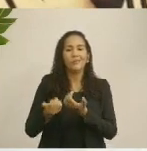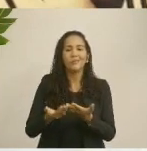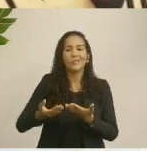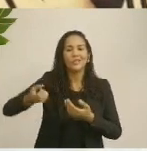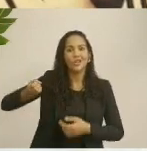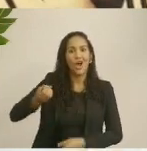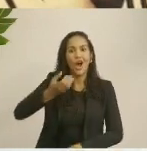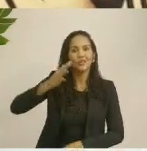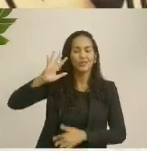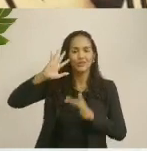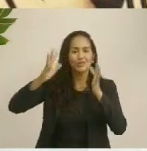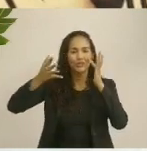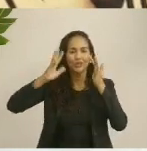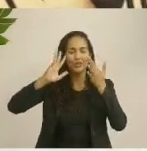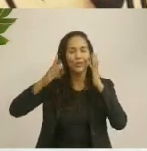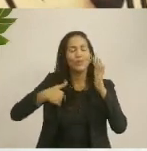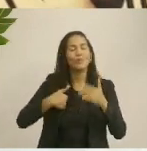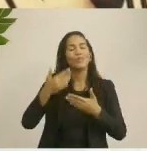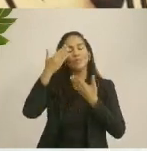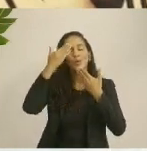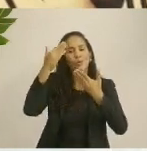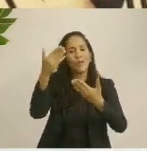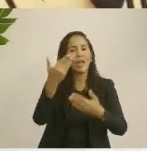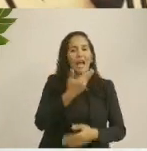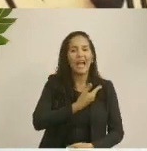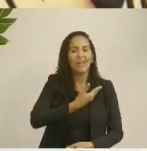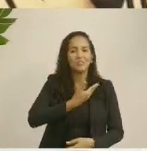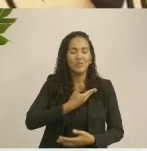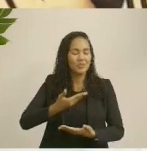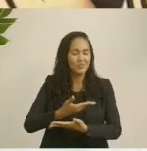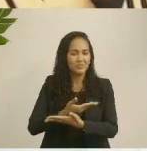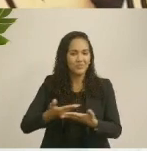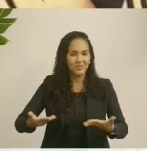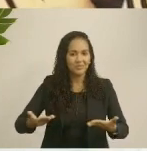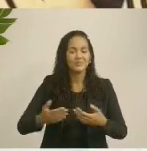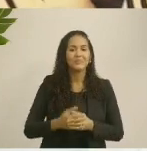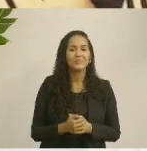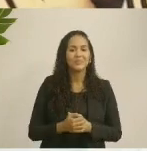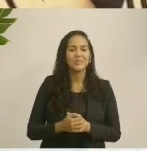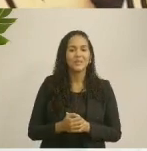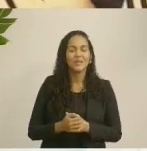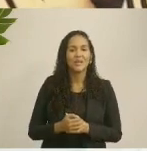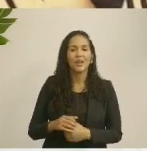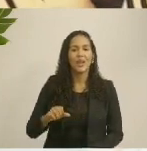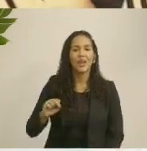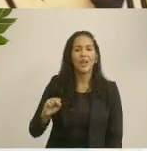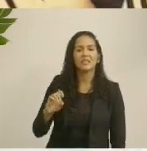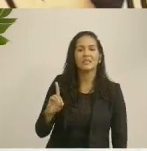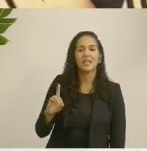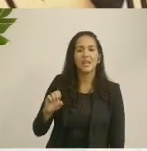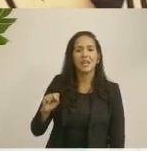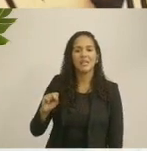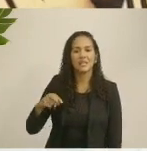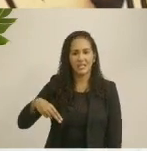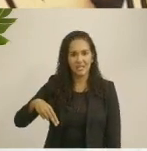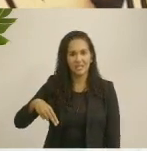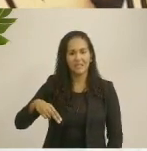to my colleagues at the Sustainable Development Solutions Network, which now has more